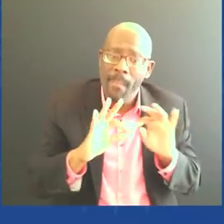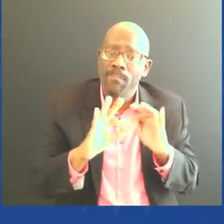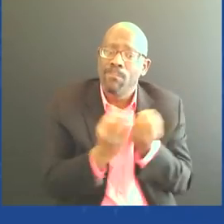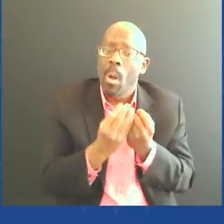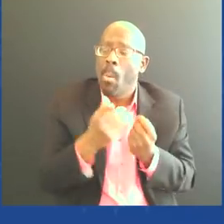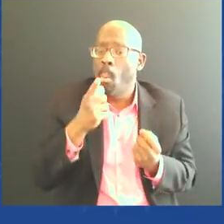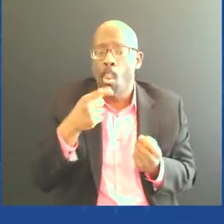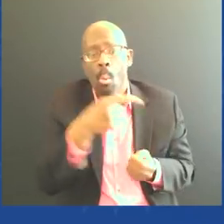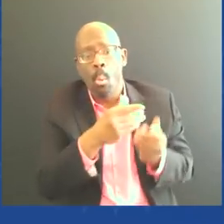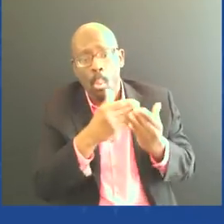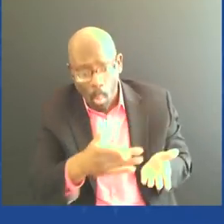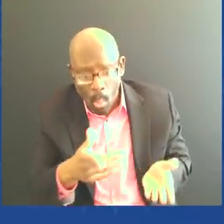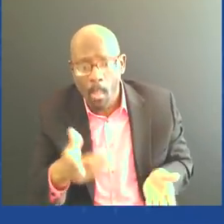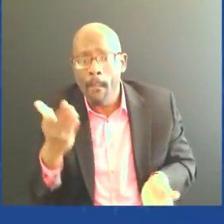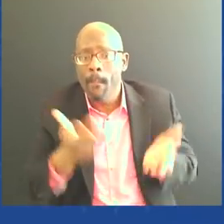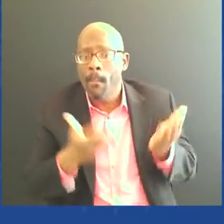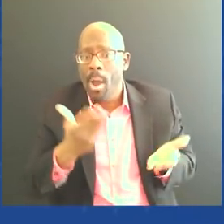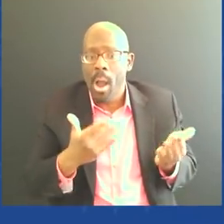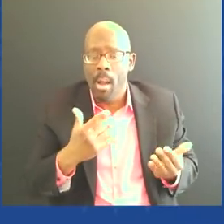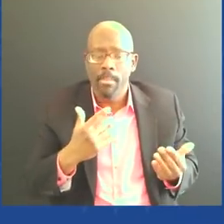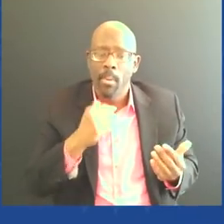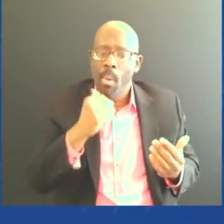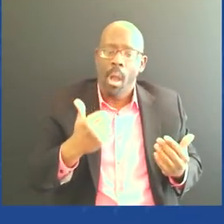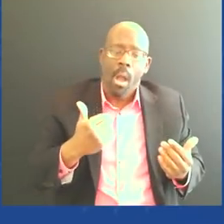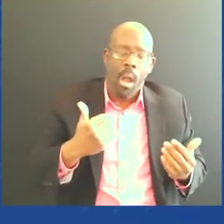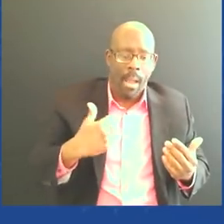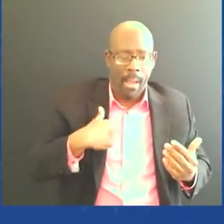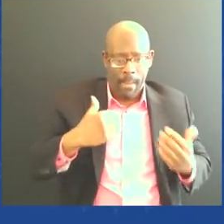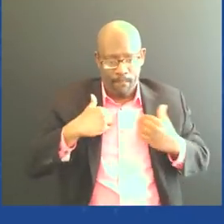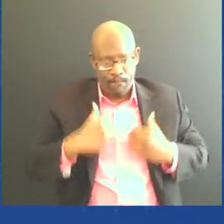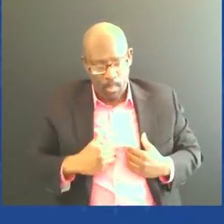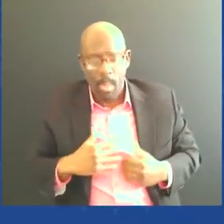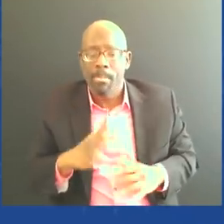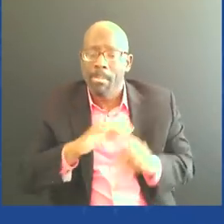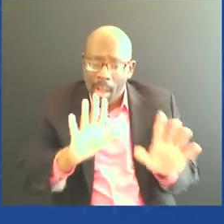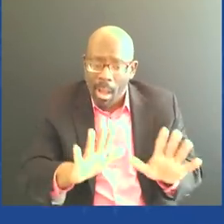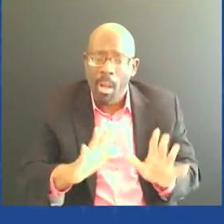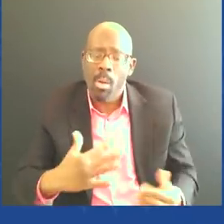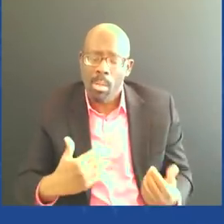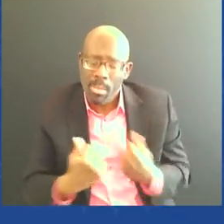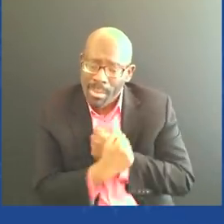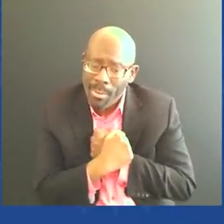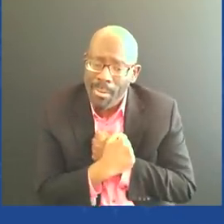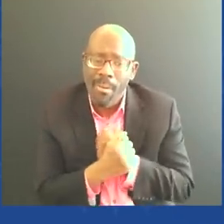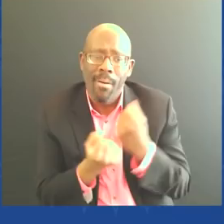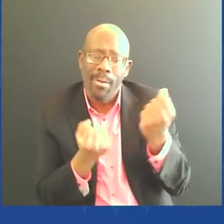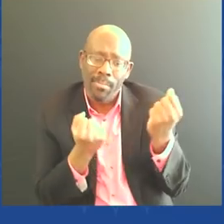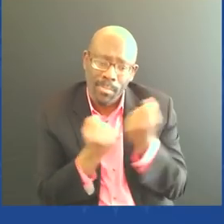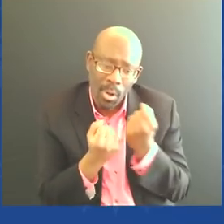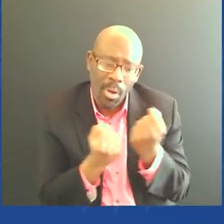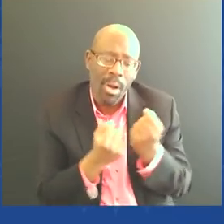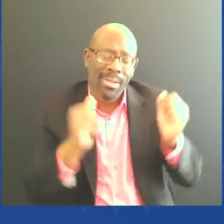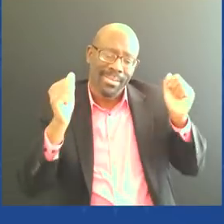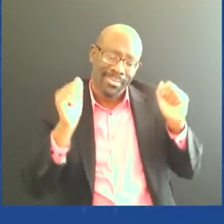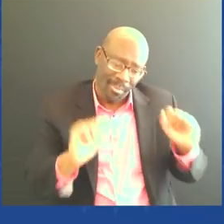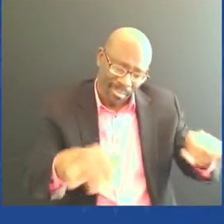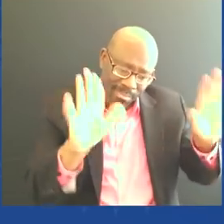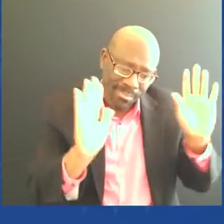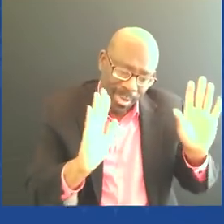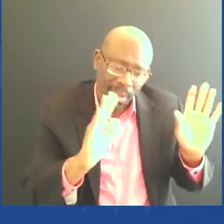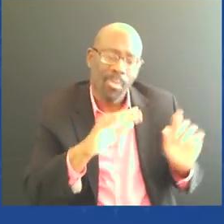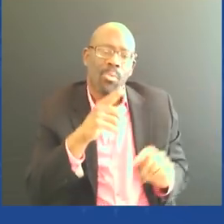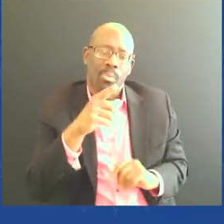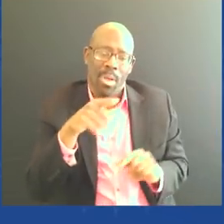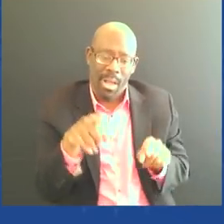with your sacrifice and devotion, you are as critical to our mission as the rudder is to